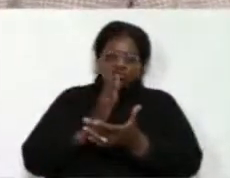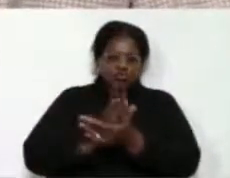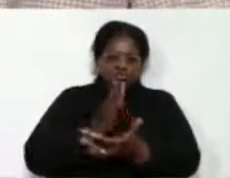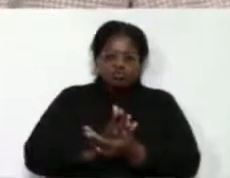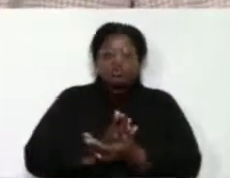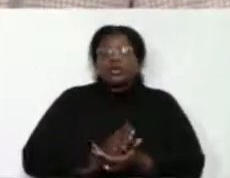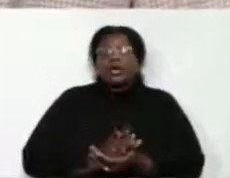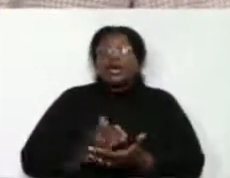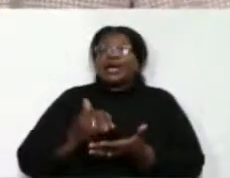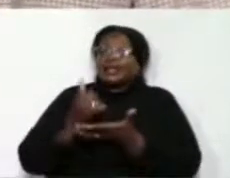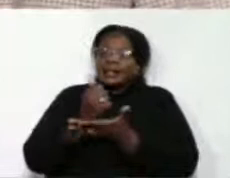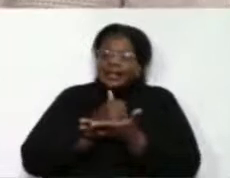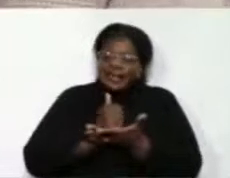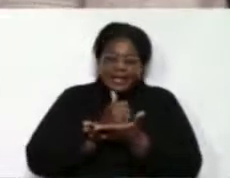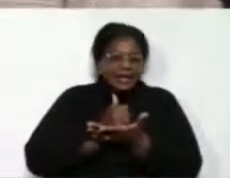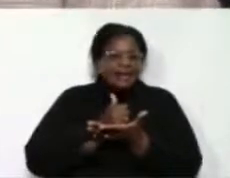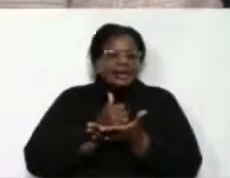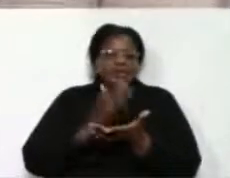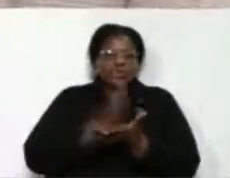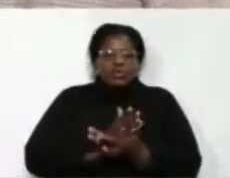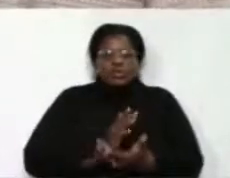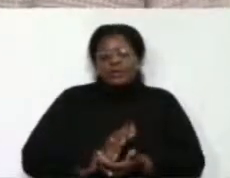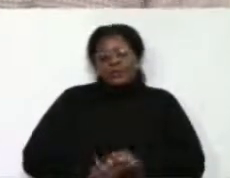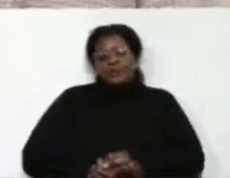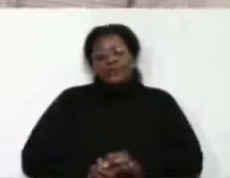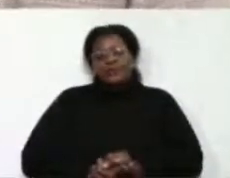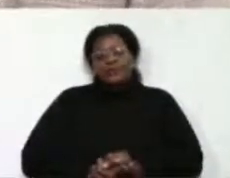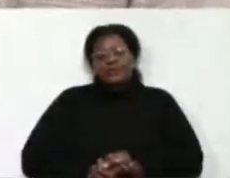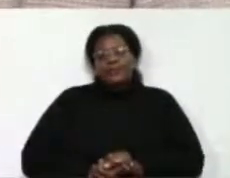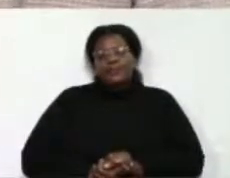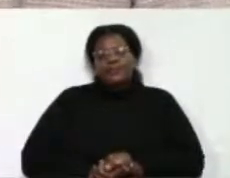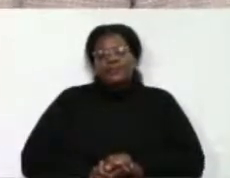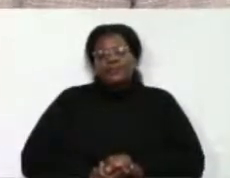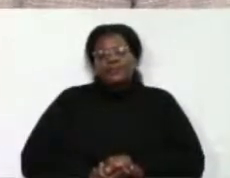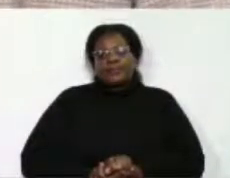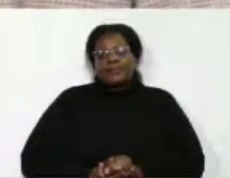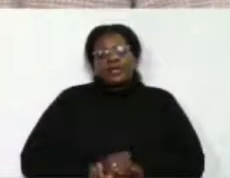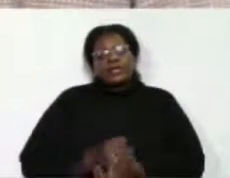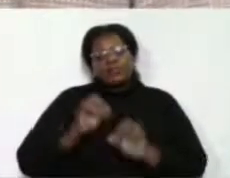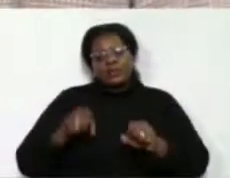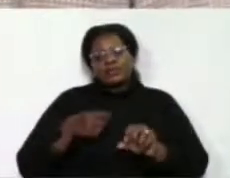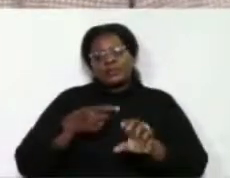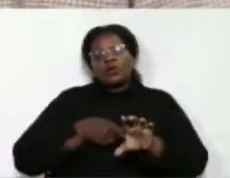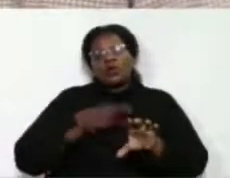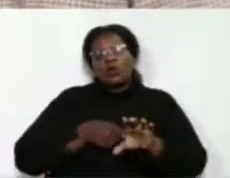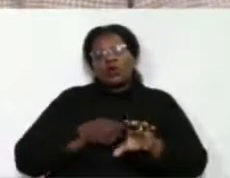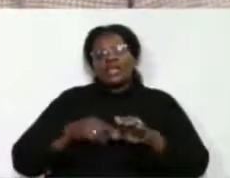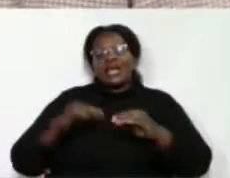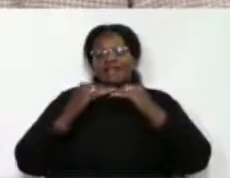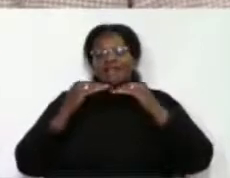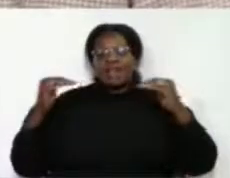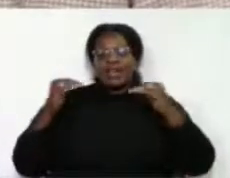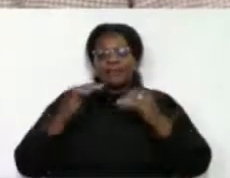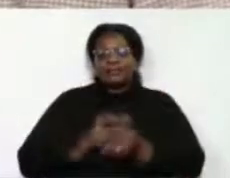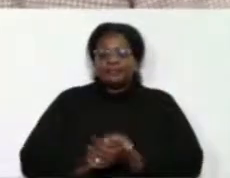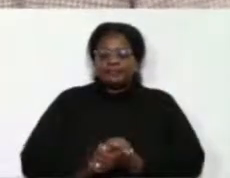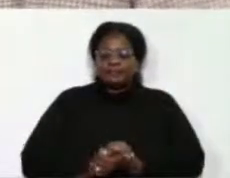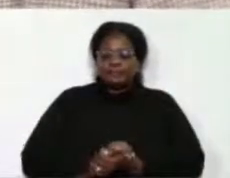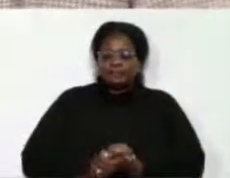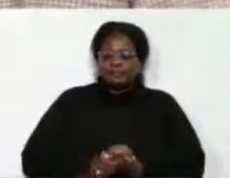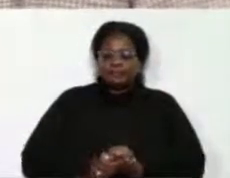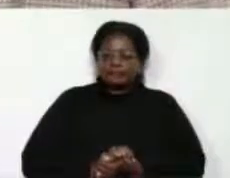so I'm not in for the next 2 weeks. Can you carry? Then that's also being honest and open and fair to your partner. Excellent. Now, let's